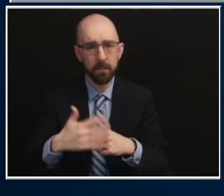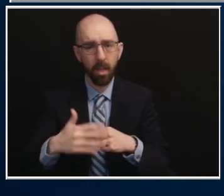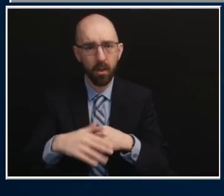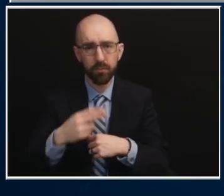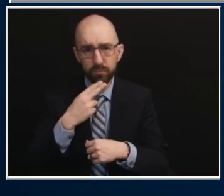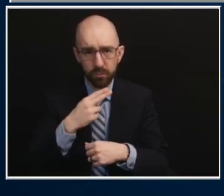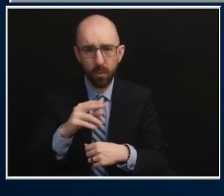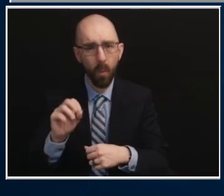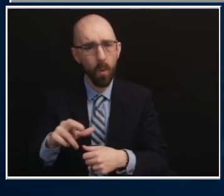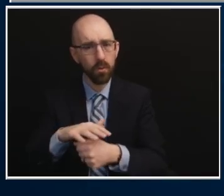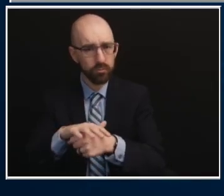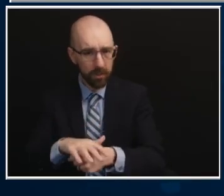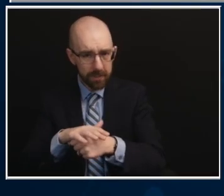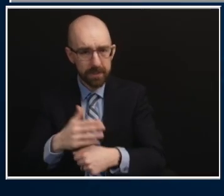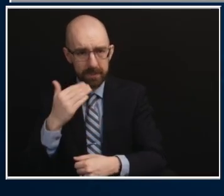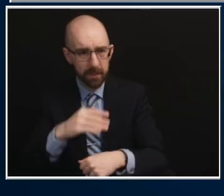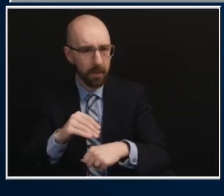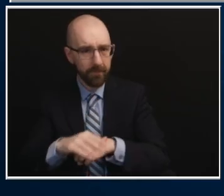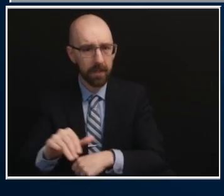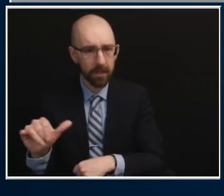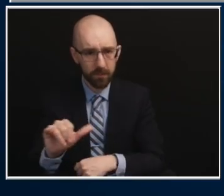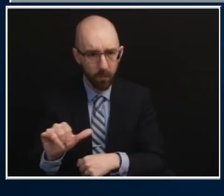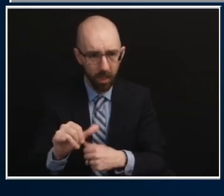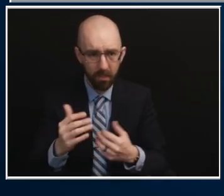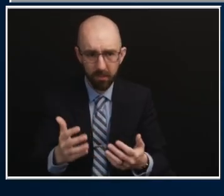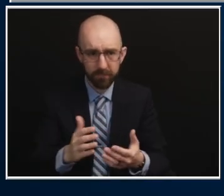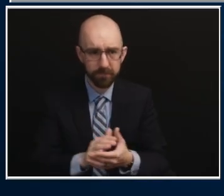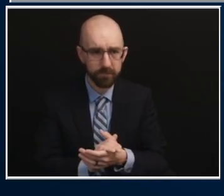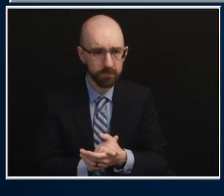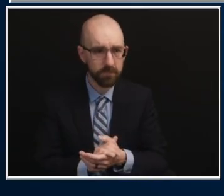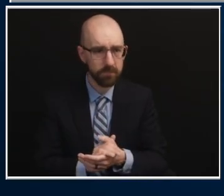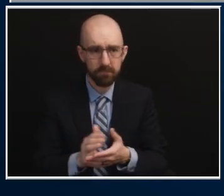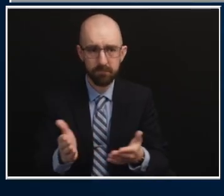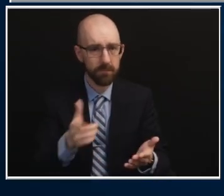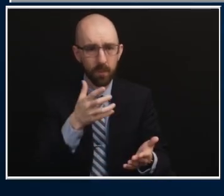or sleep affect it? Who wants to take that one?